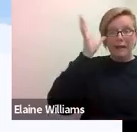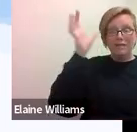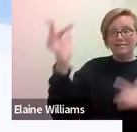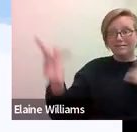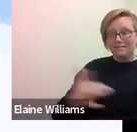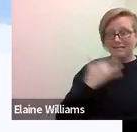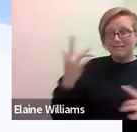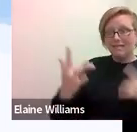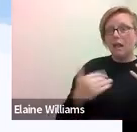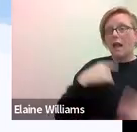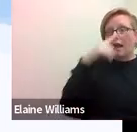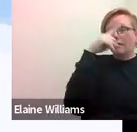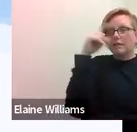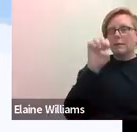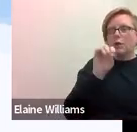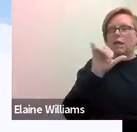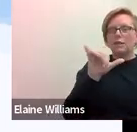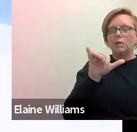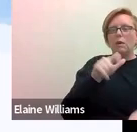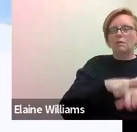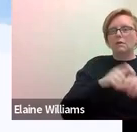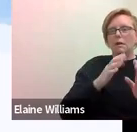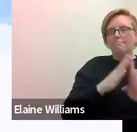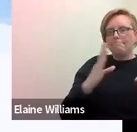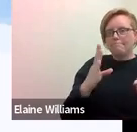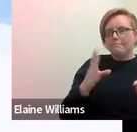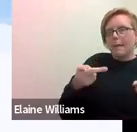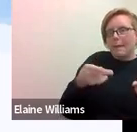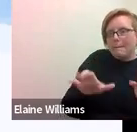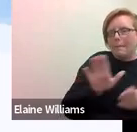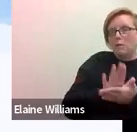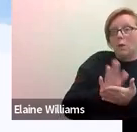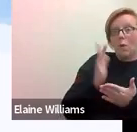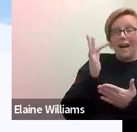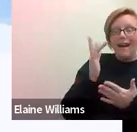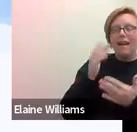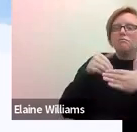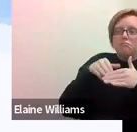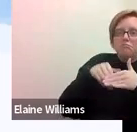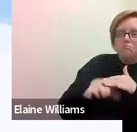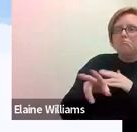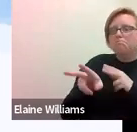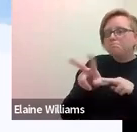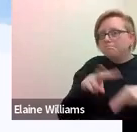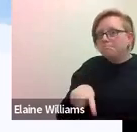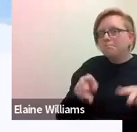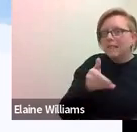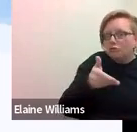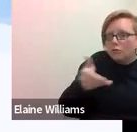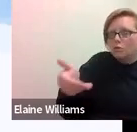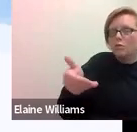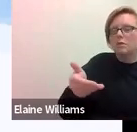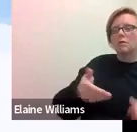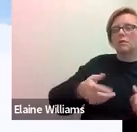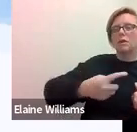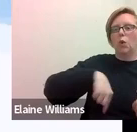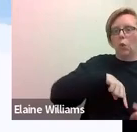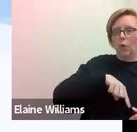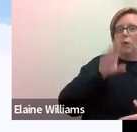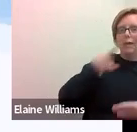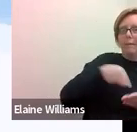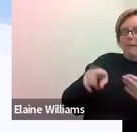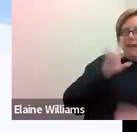ESY period at the public school just as an introduction to the school. Certainly we would pay for any services the child would